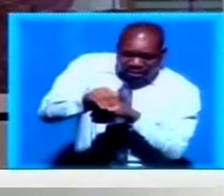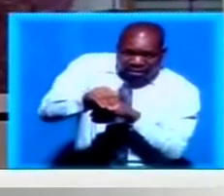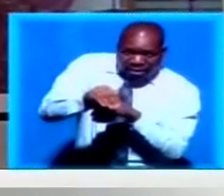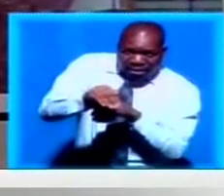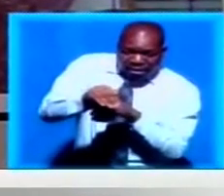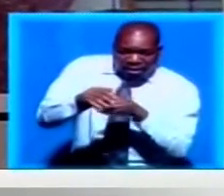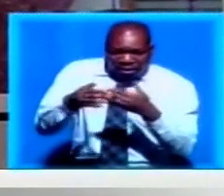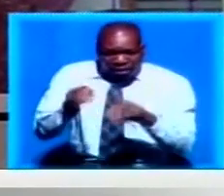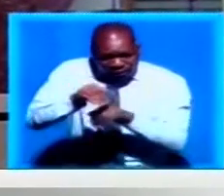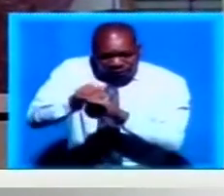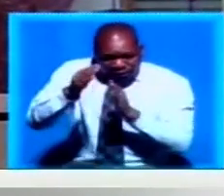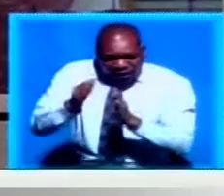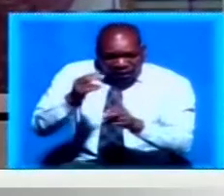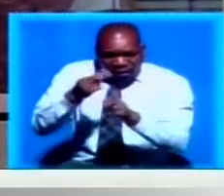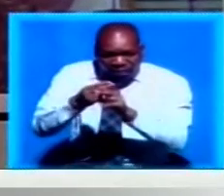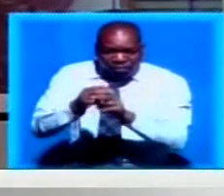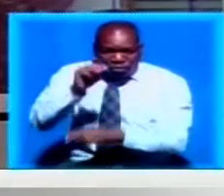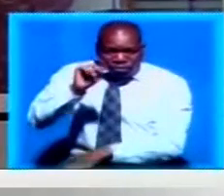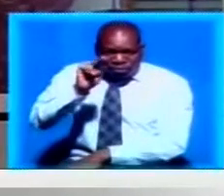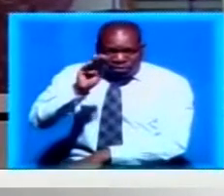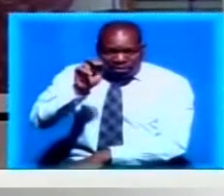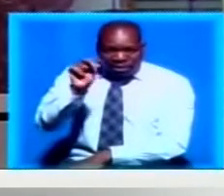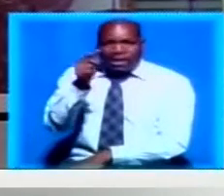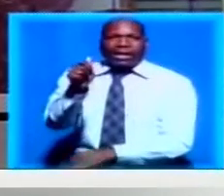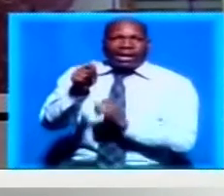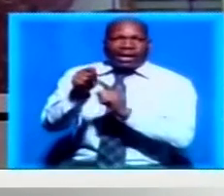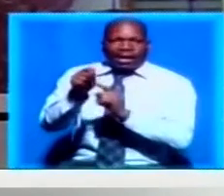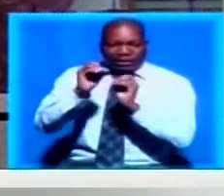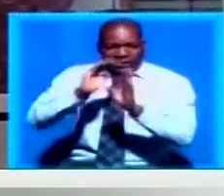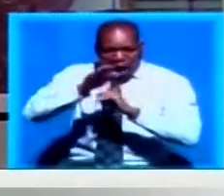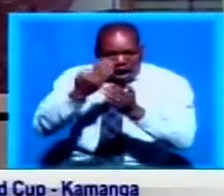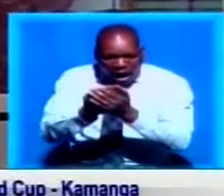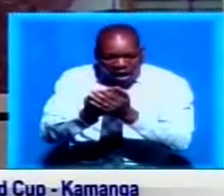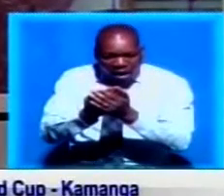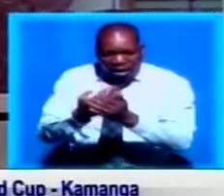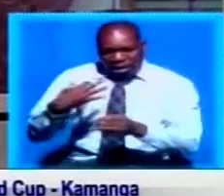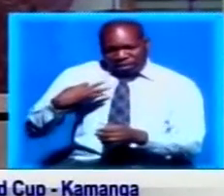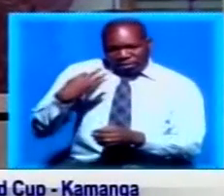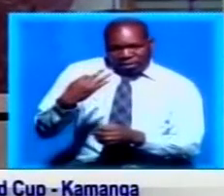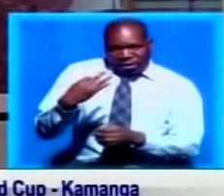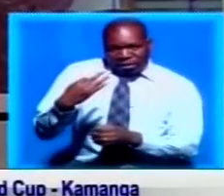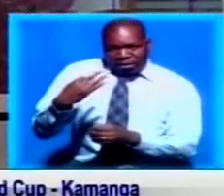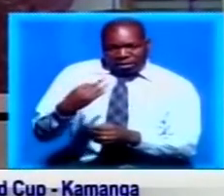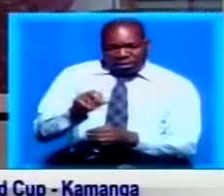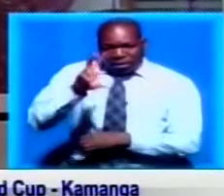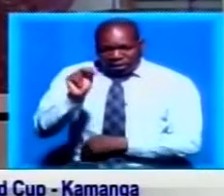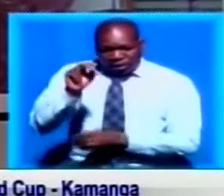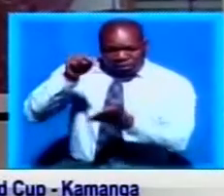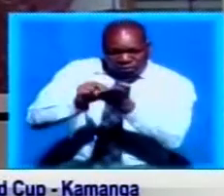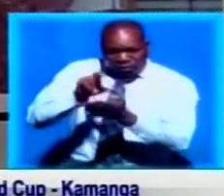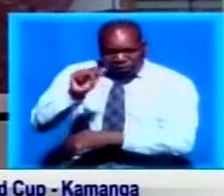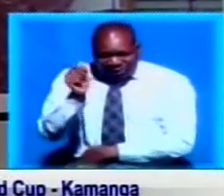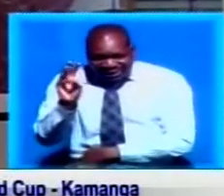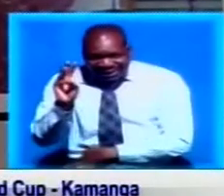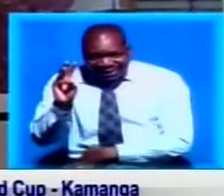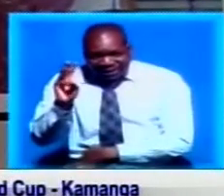Council of Zambia Registrar Ebi Mubanga says all teachers are expected to submit their applications by November 30th,